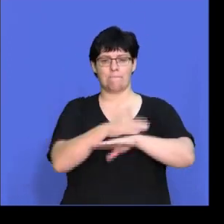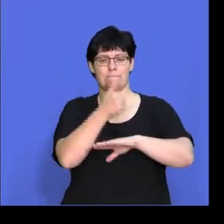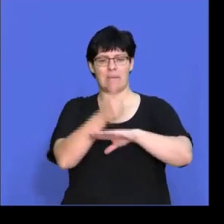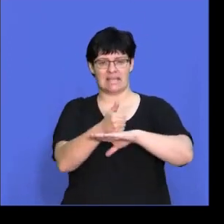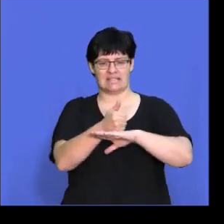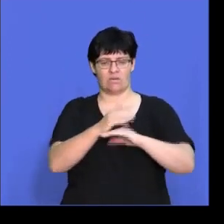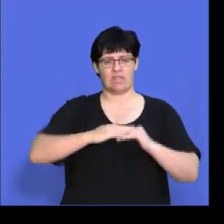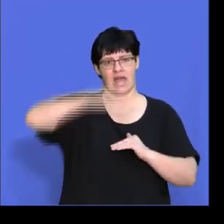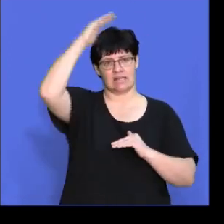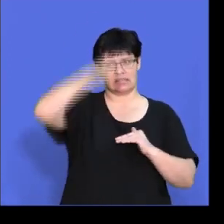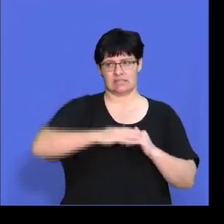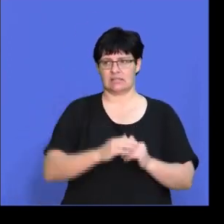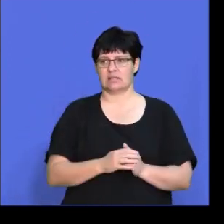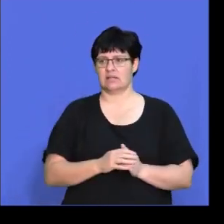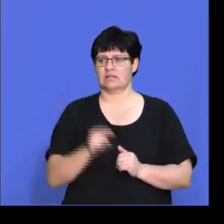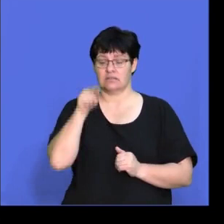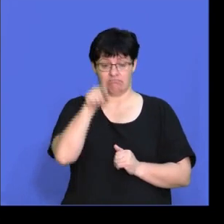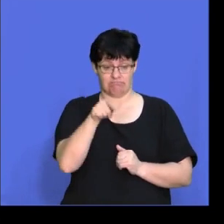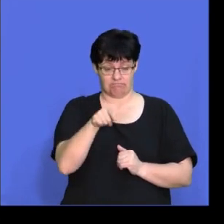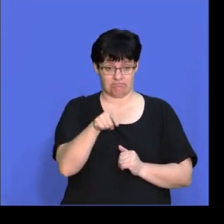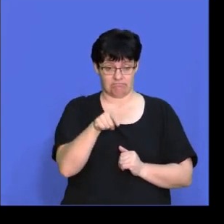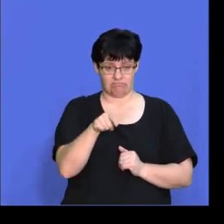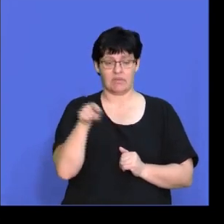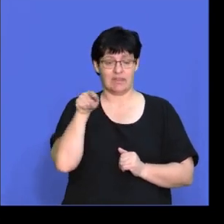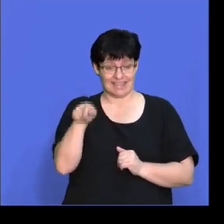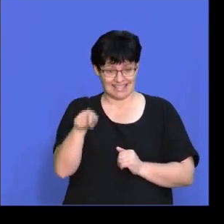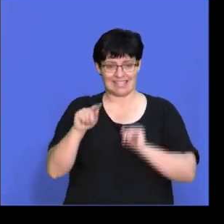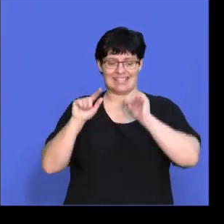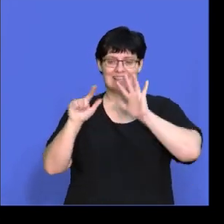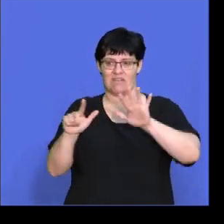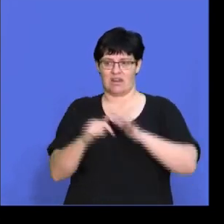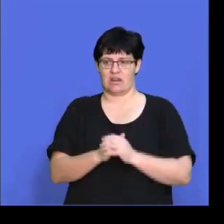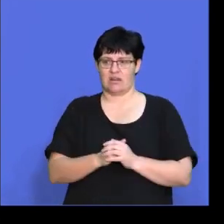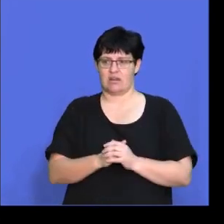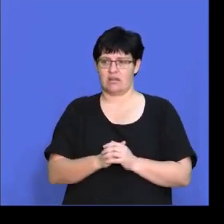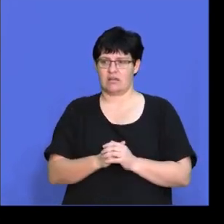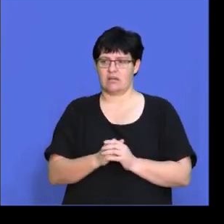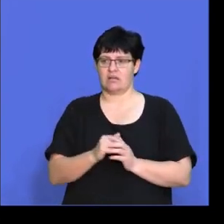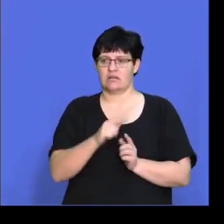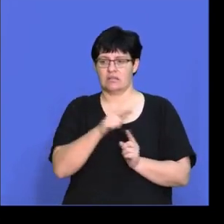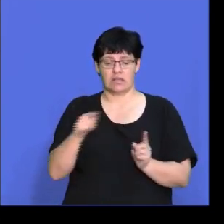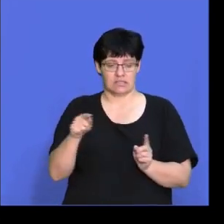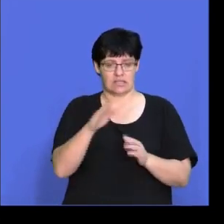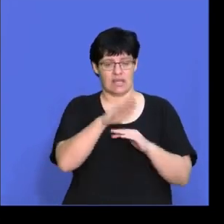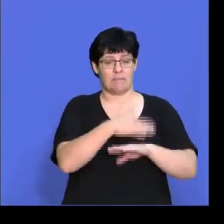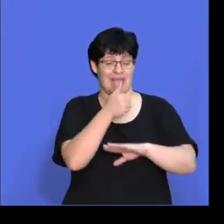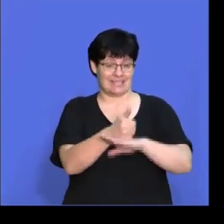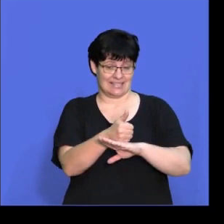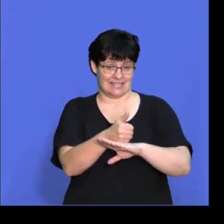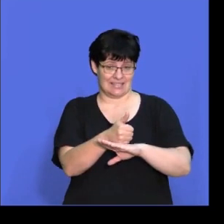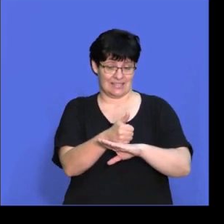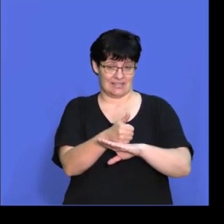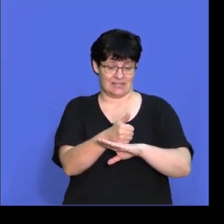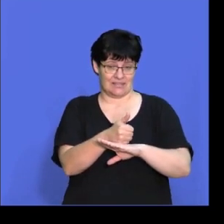and the perpendicular height. So the perpendicular height is 7. This over here, which is the